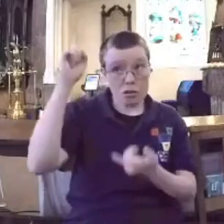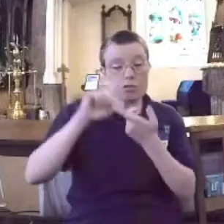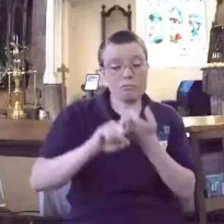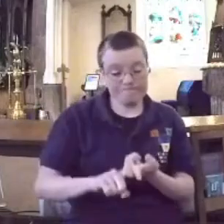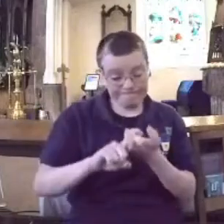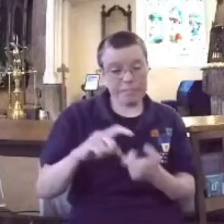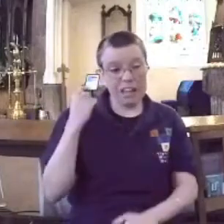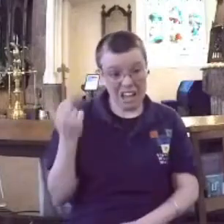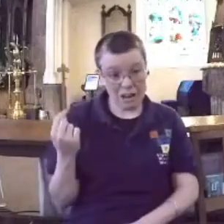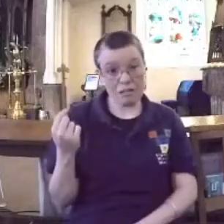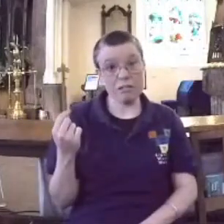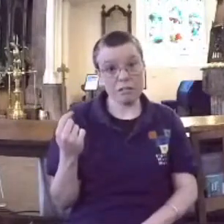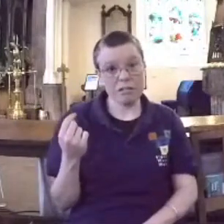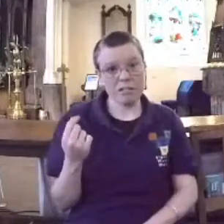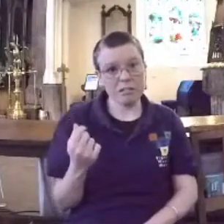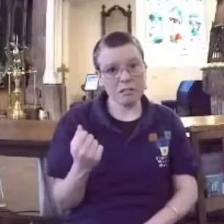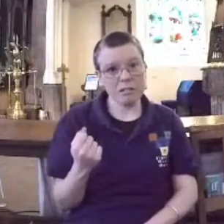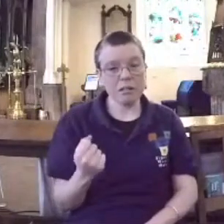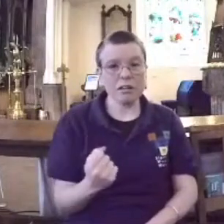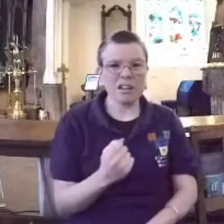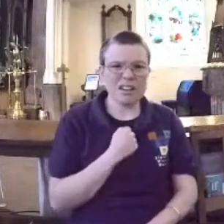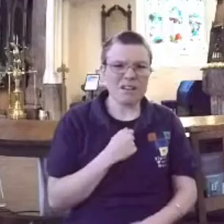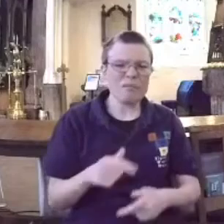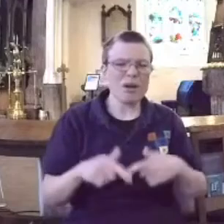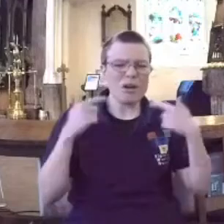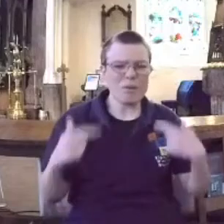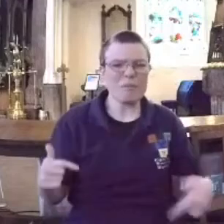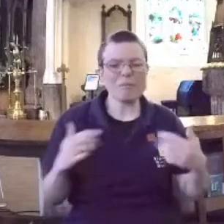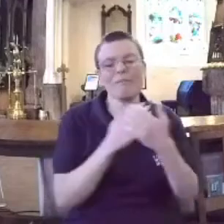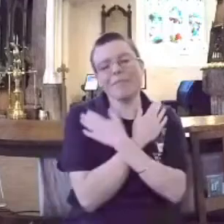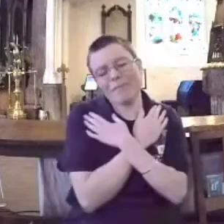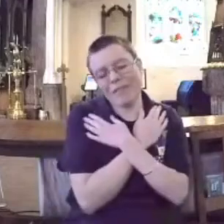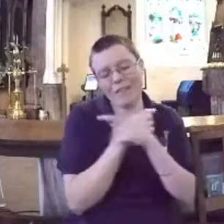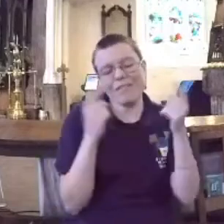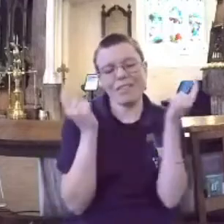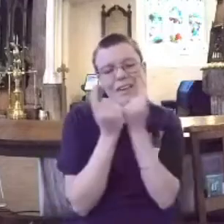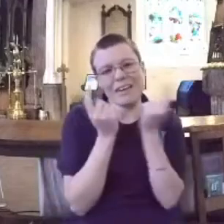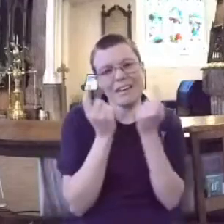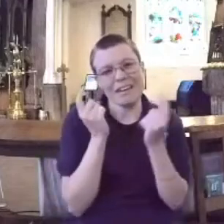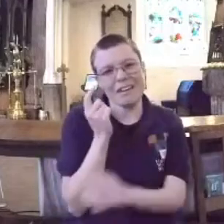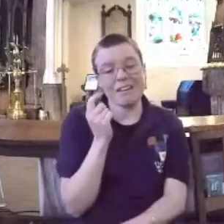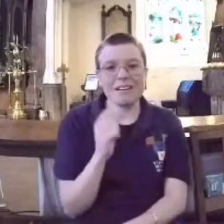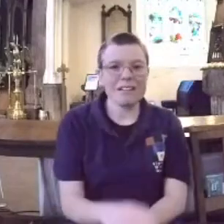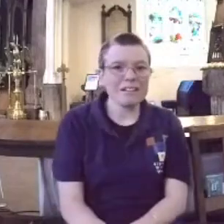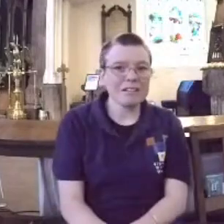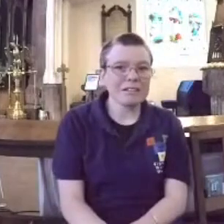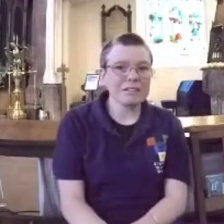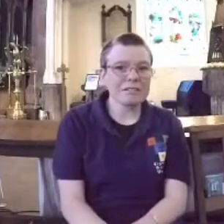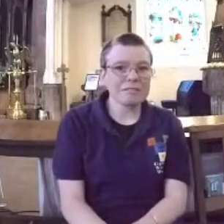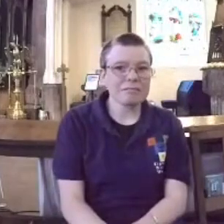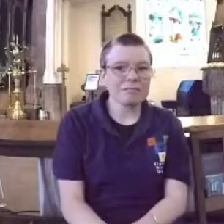firm foundation. But my most loved piece is